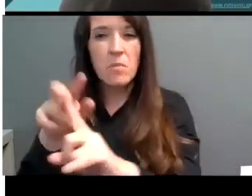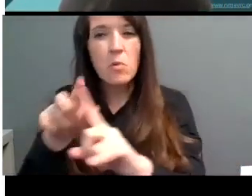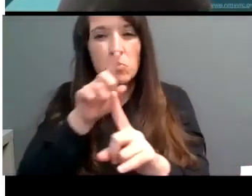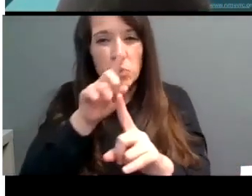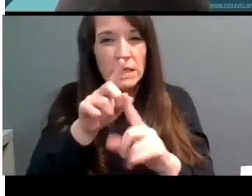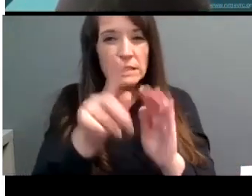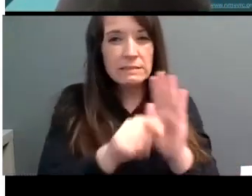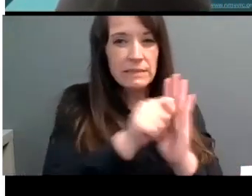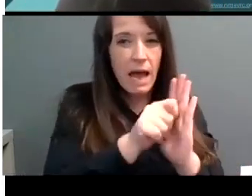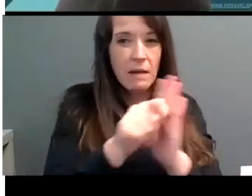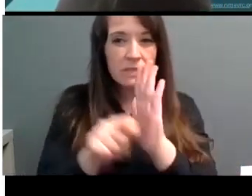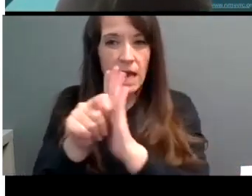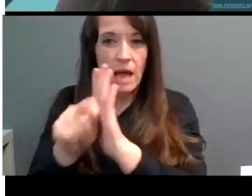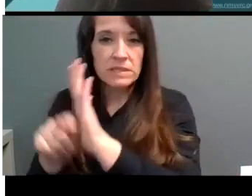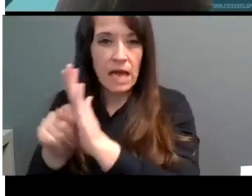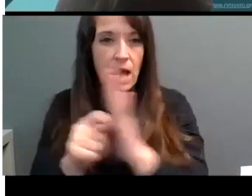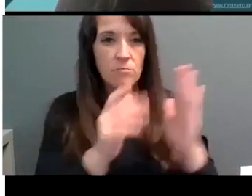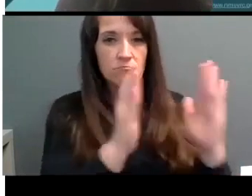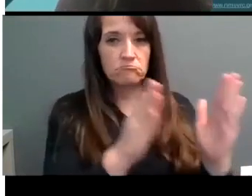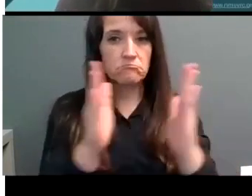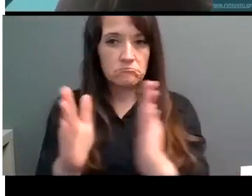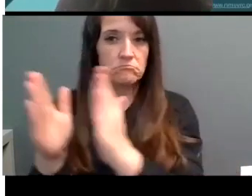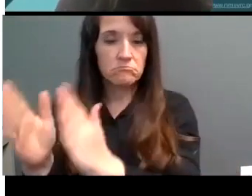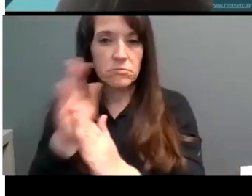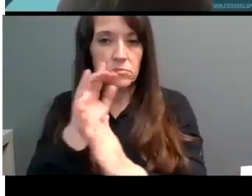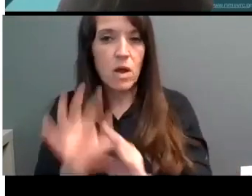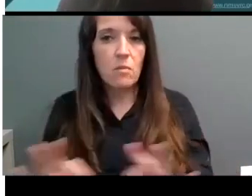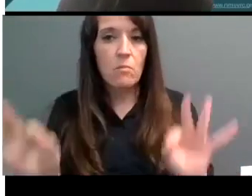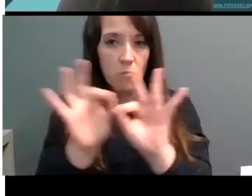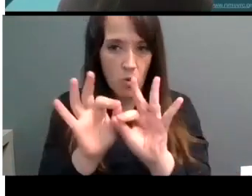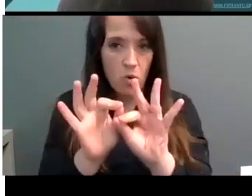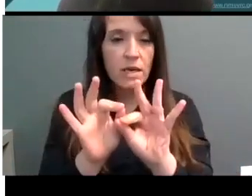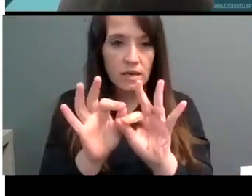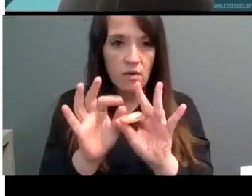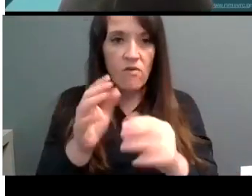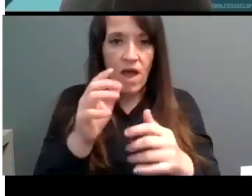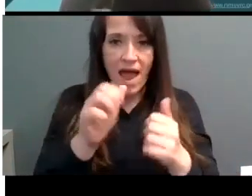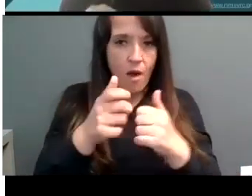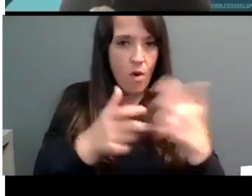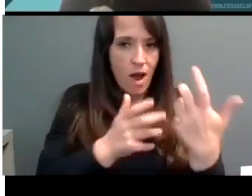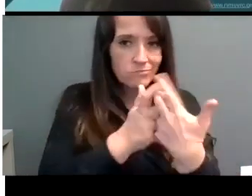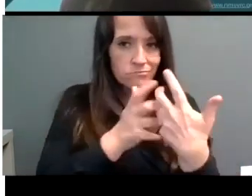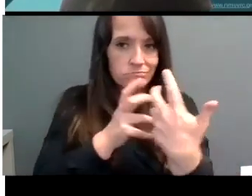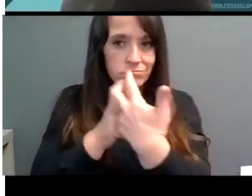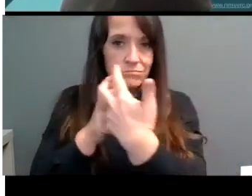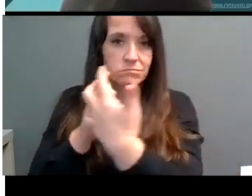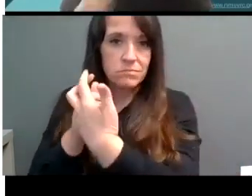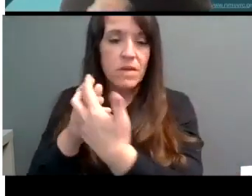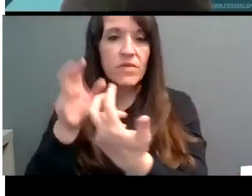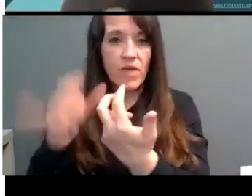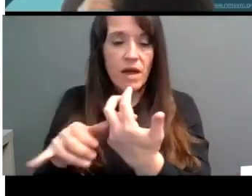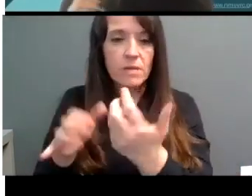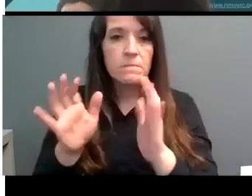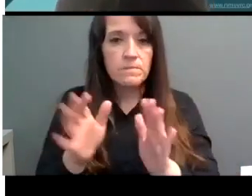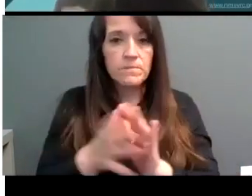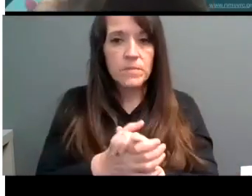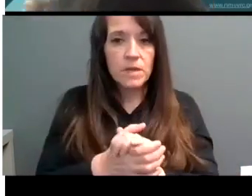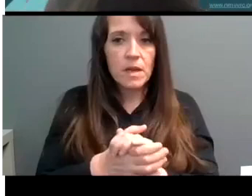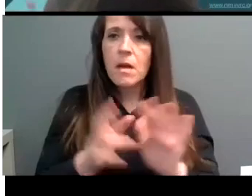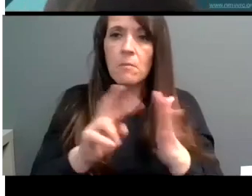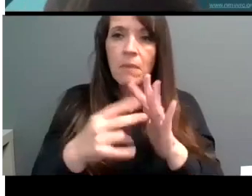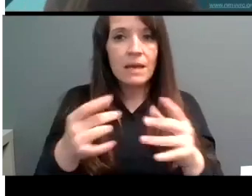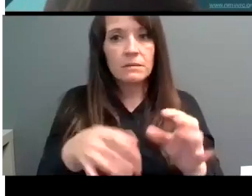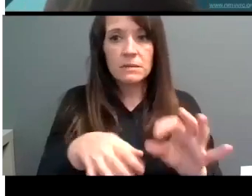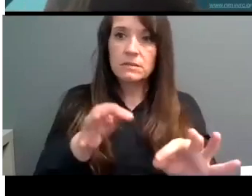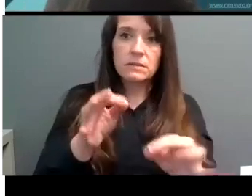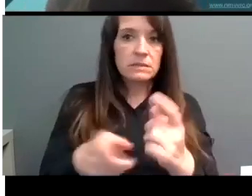of time that is most important, and depending on where the person is in their healing. So just because it doesn't necessarily mean week 1, week 2,